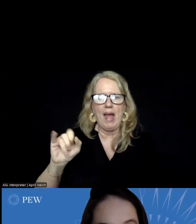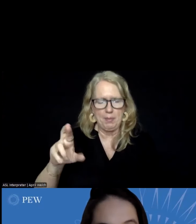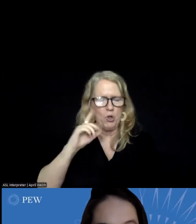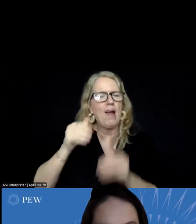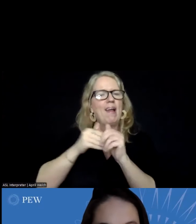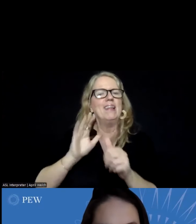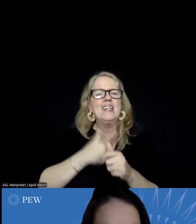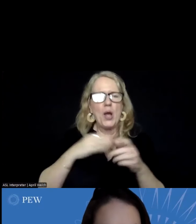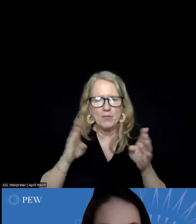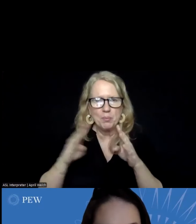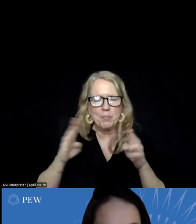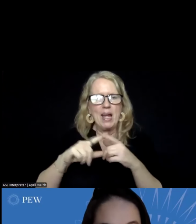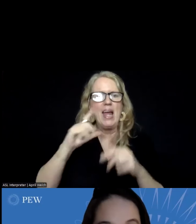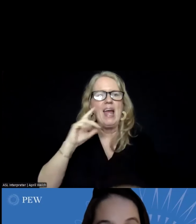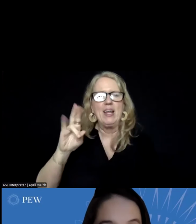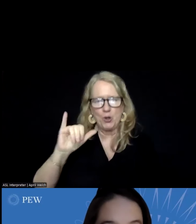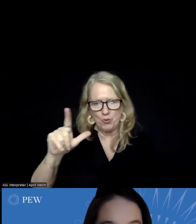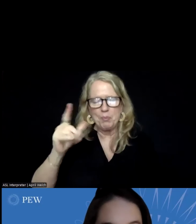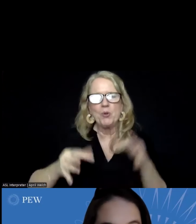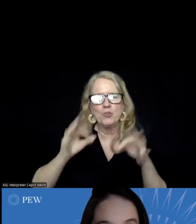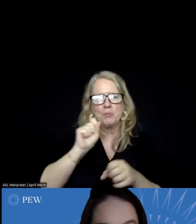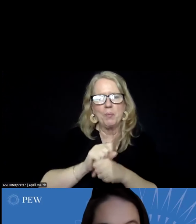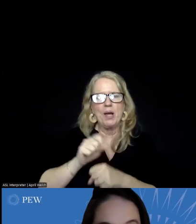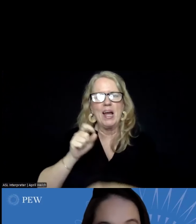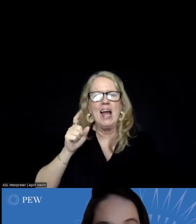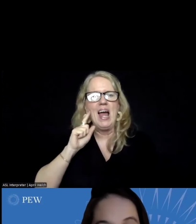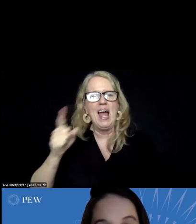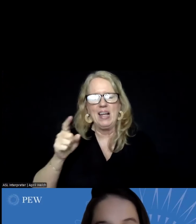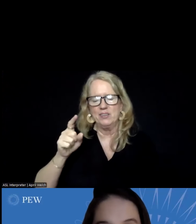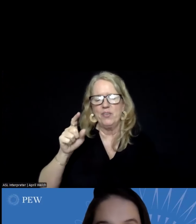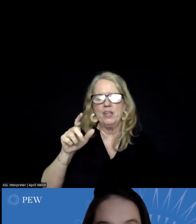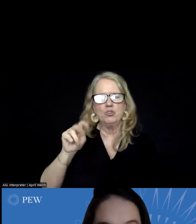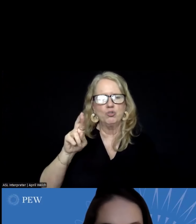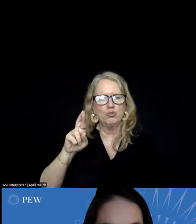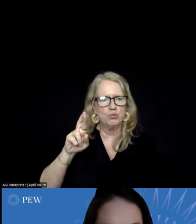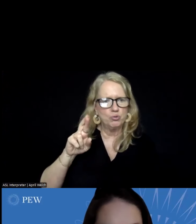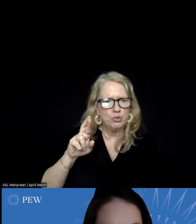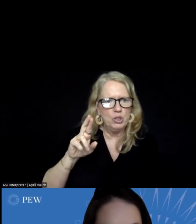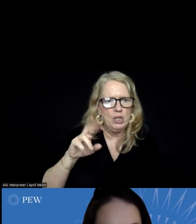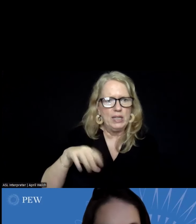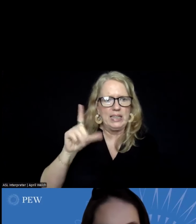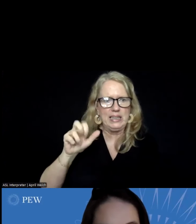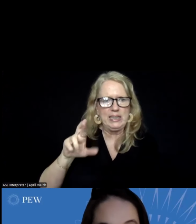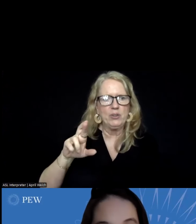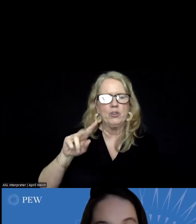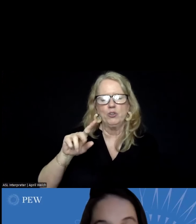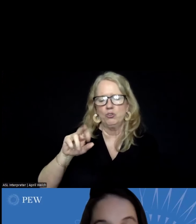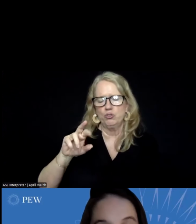health and criminal justice work at the Pew Charitable Trust. For those who are not familiar with